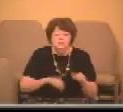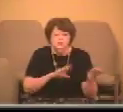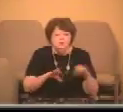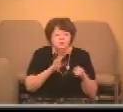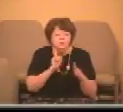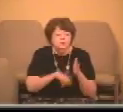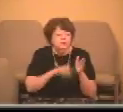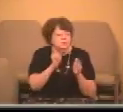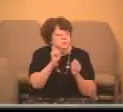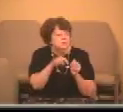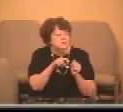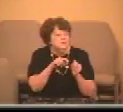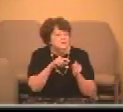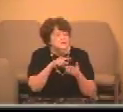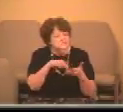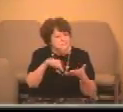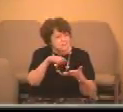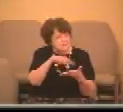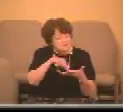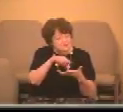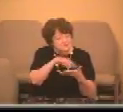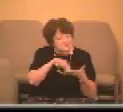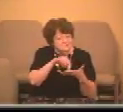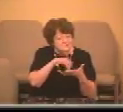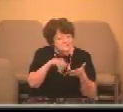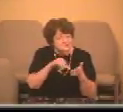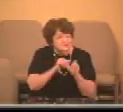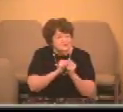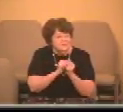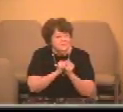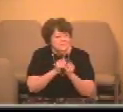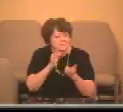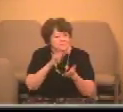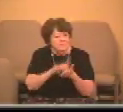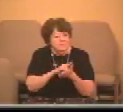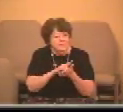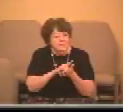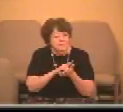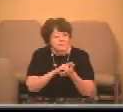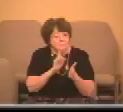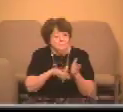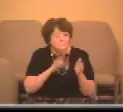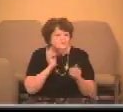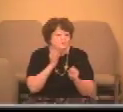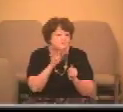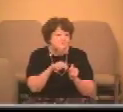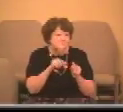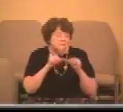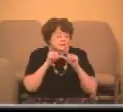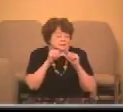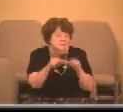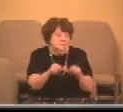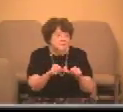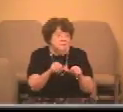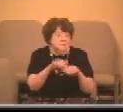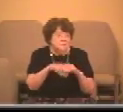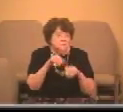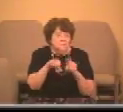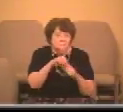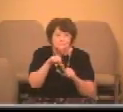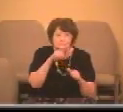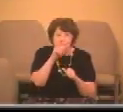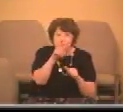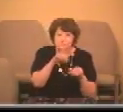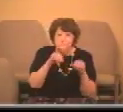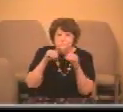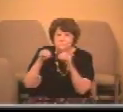do to stir it up so that the resources we need to persevere in the relationships that you've put us